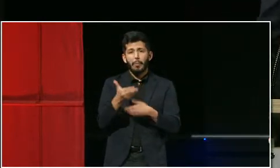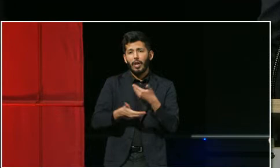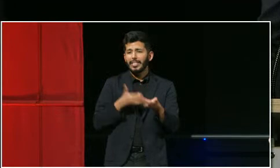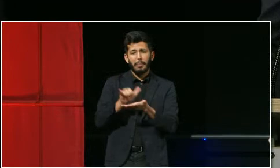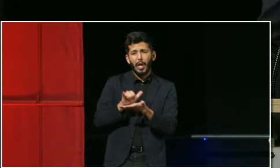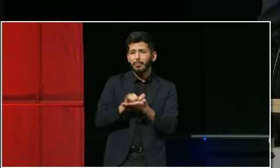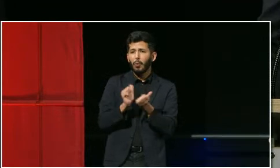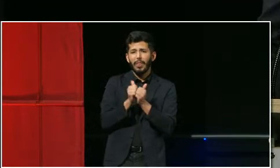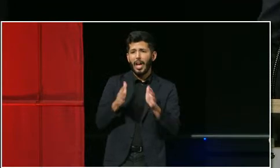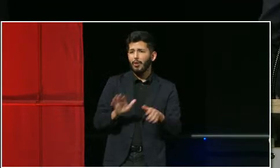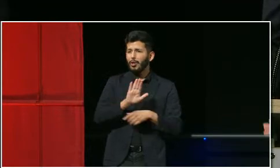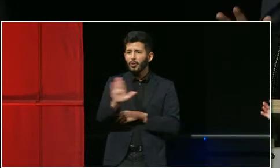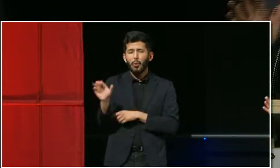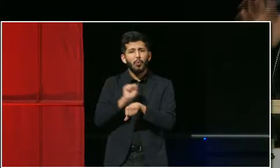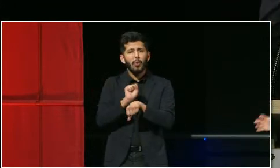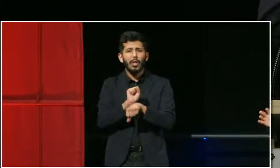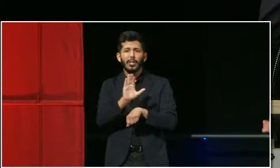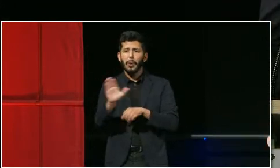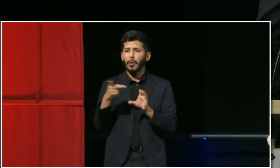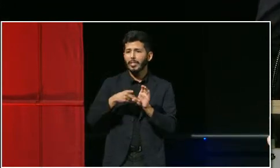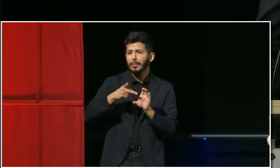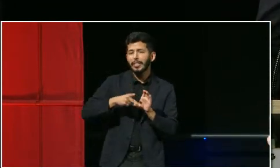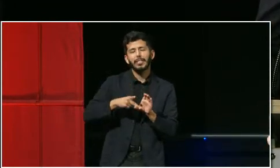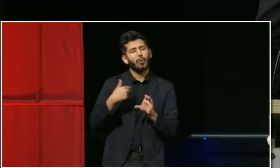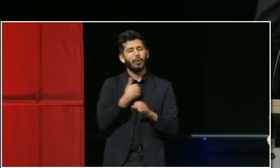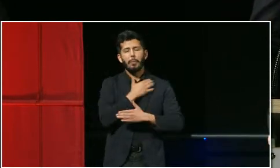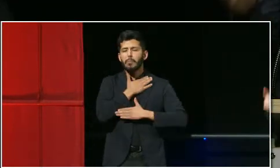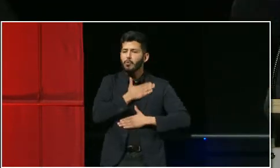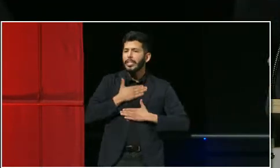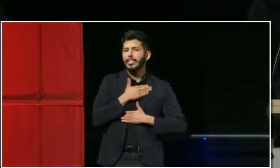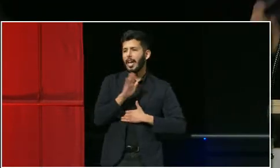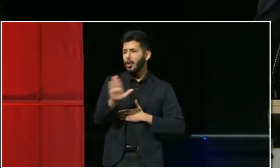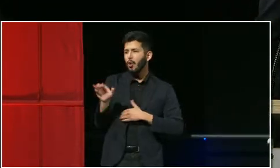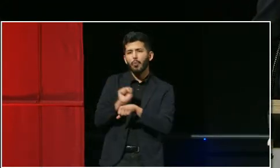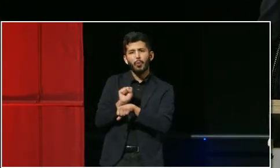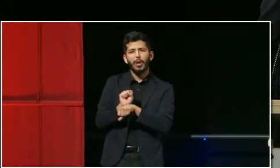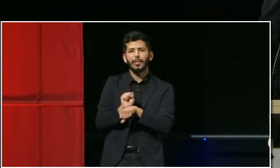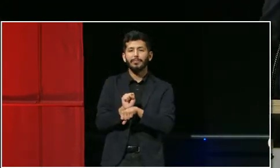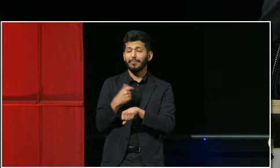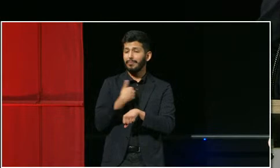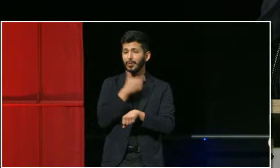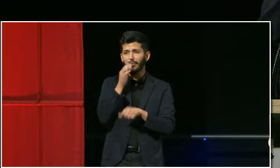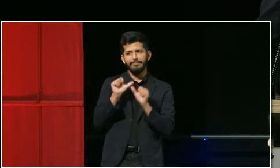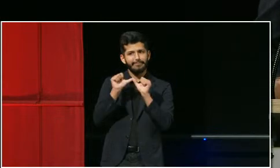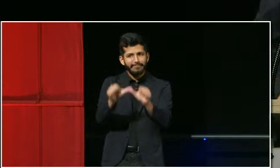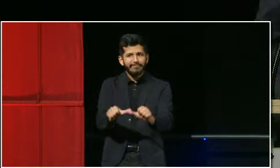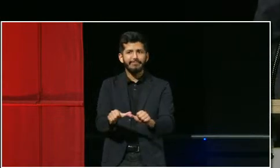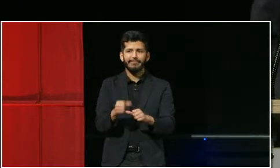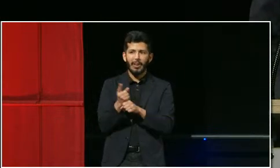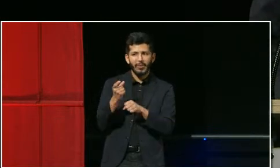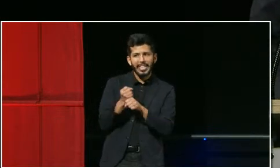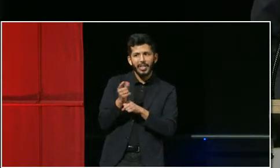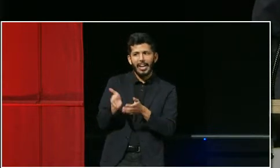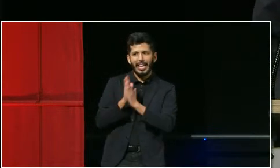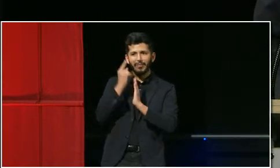without your work and your participation, and please know how much we all appreciate it. And we will continue asking for your help again every